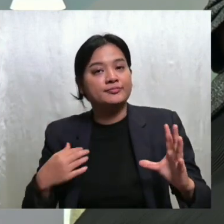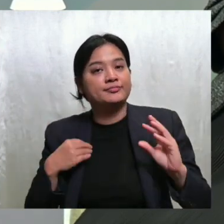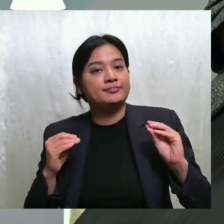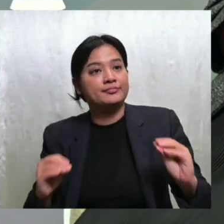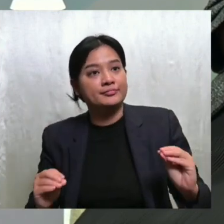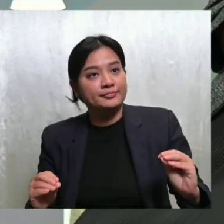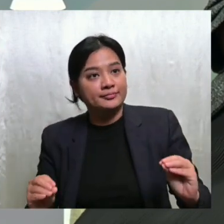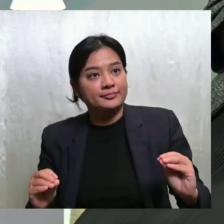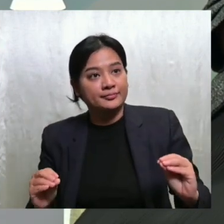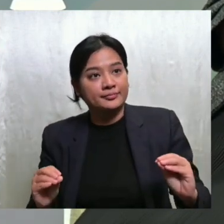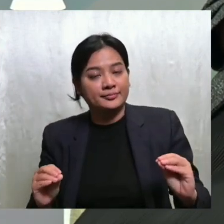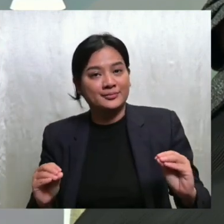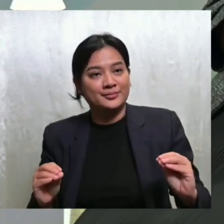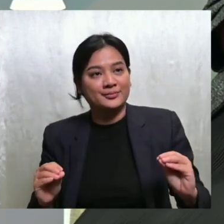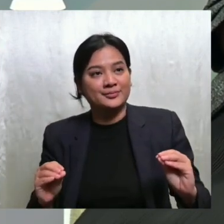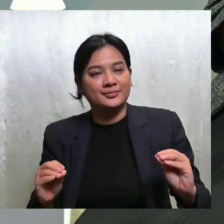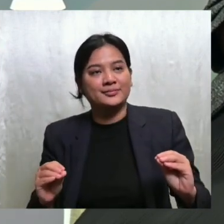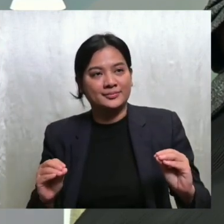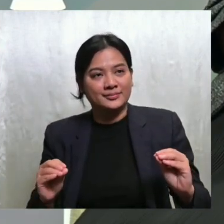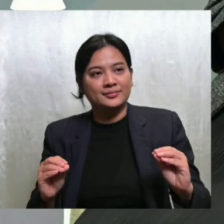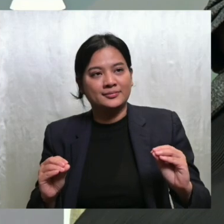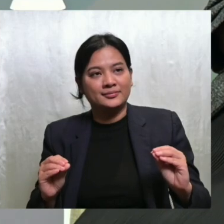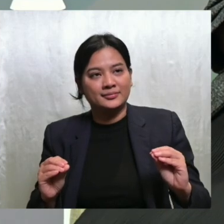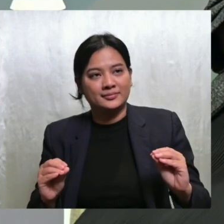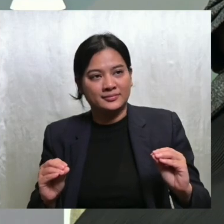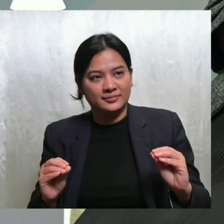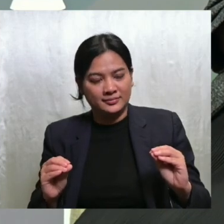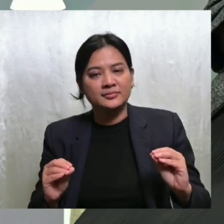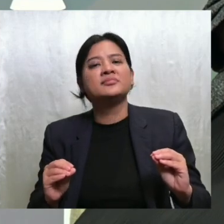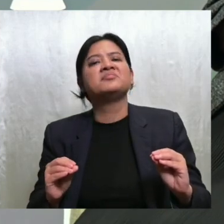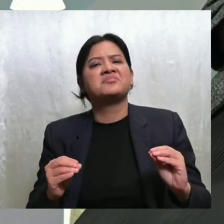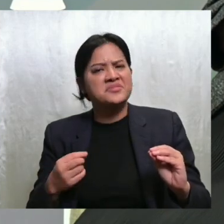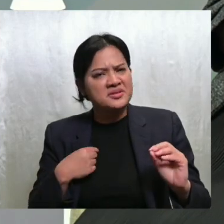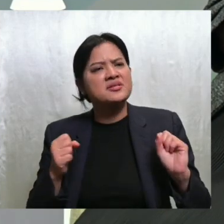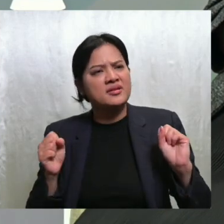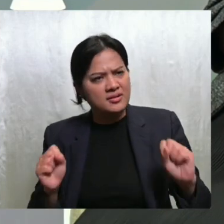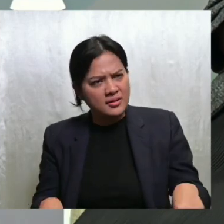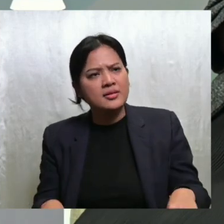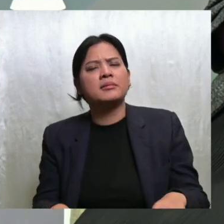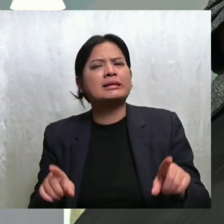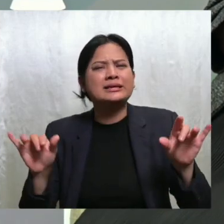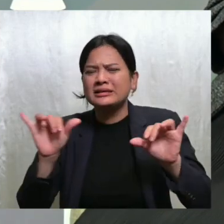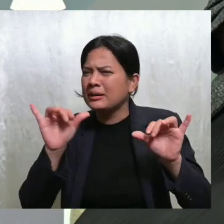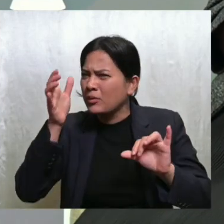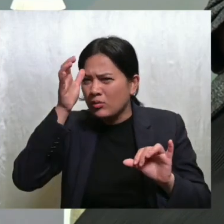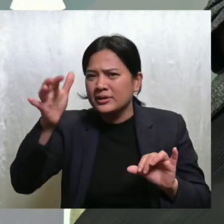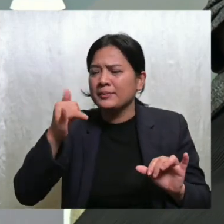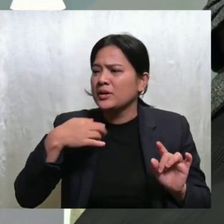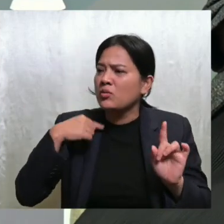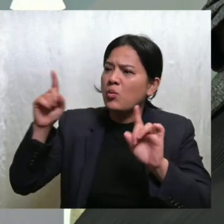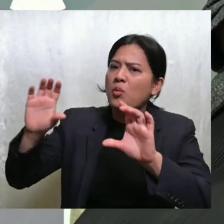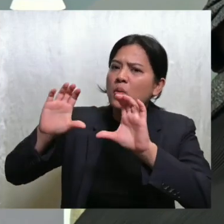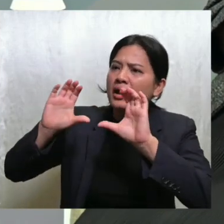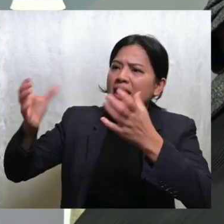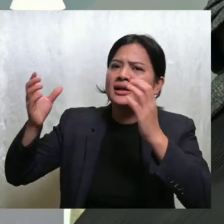seen a greater impact. We have seen it came in because of a great teacher, or not if a great